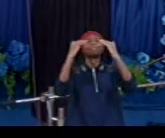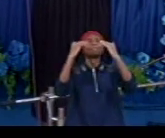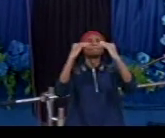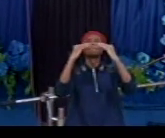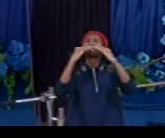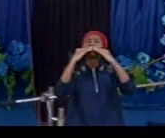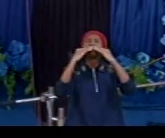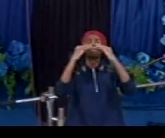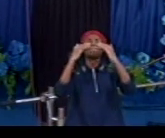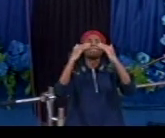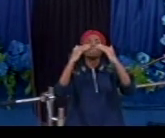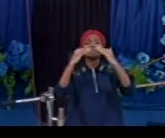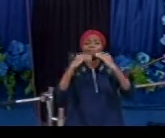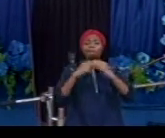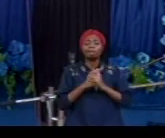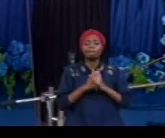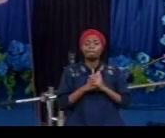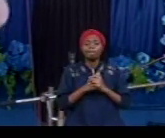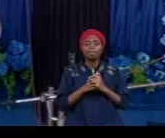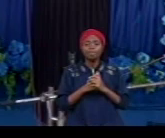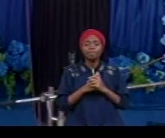We give You the highest praise.